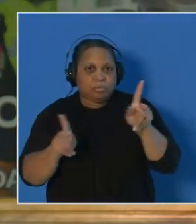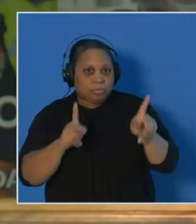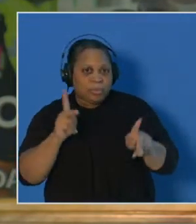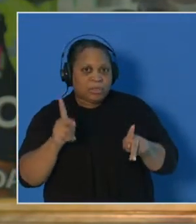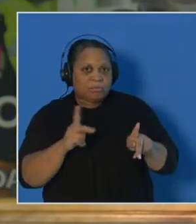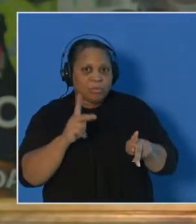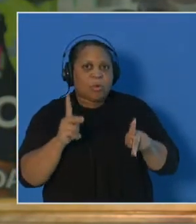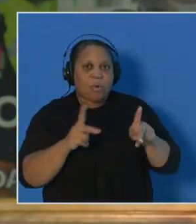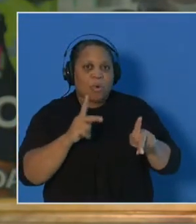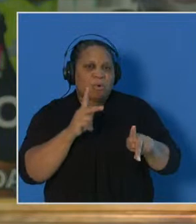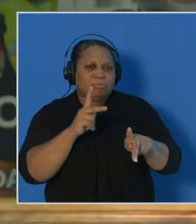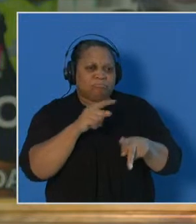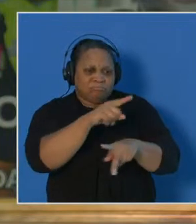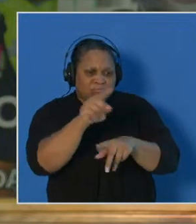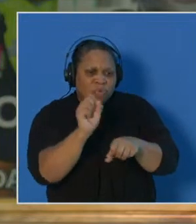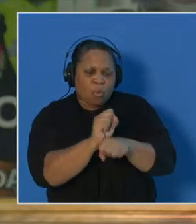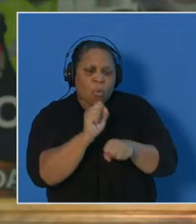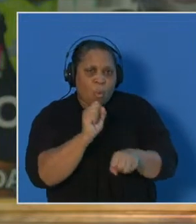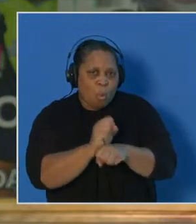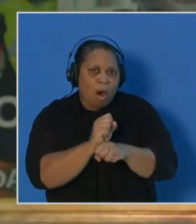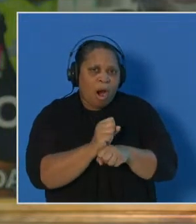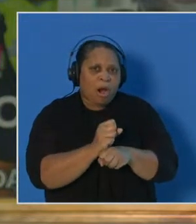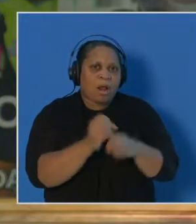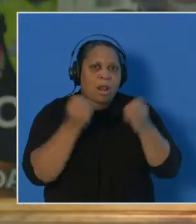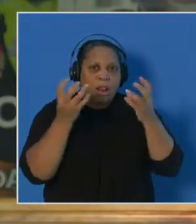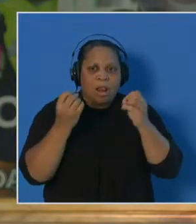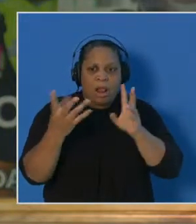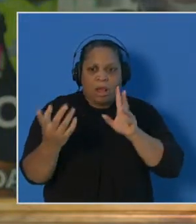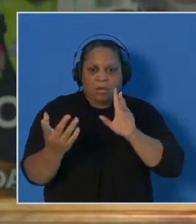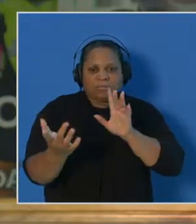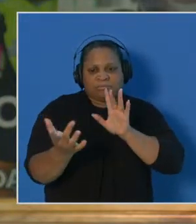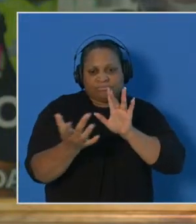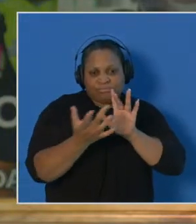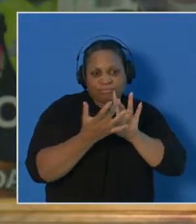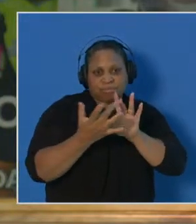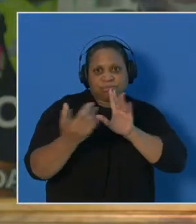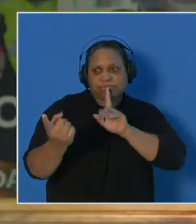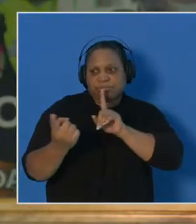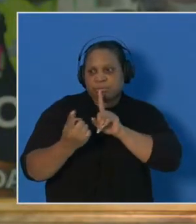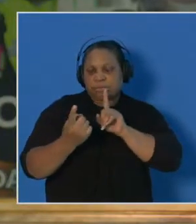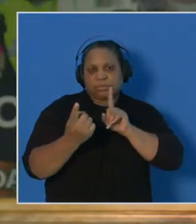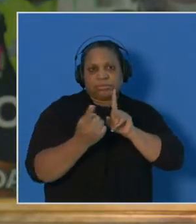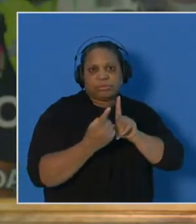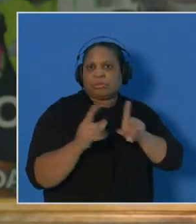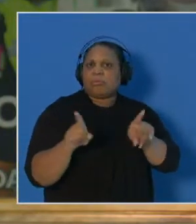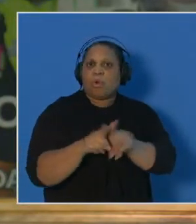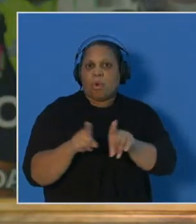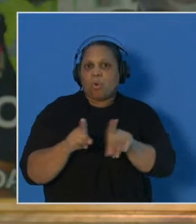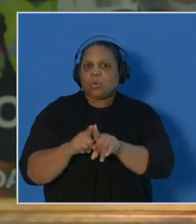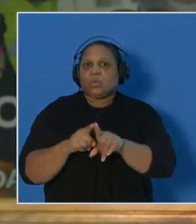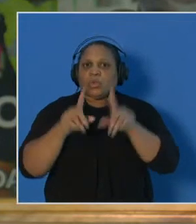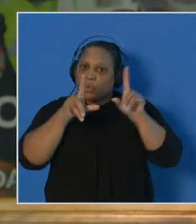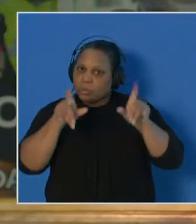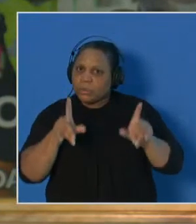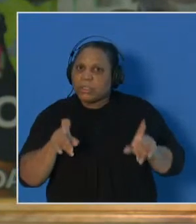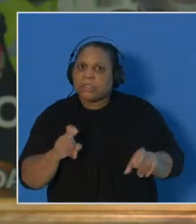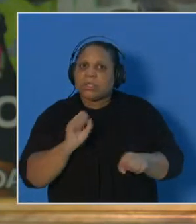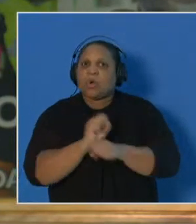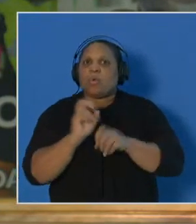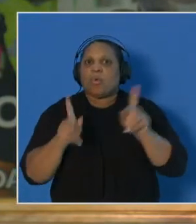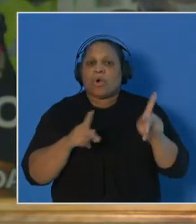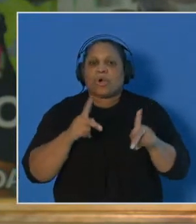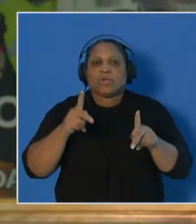by the nature of their work, spend a lot of time in close contact with others should also get tested. This includes workers such